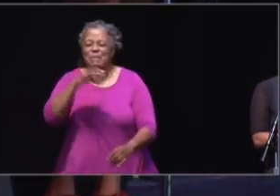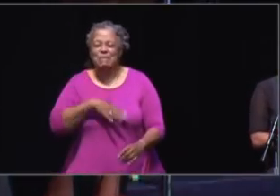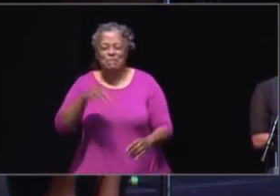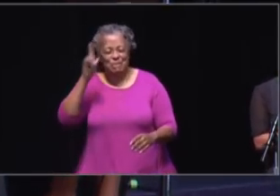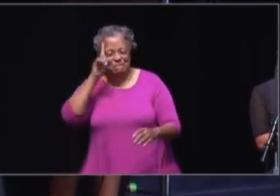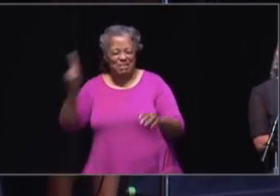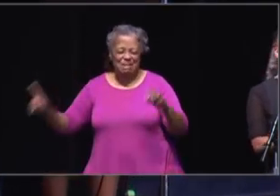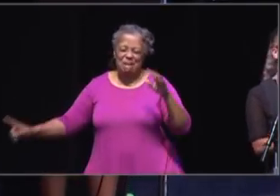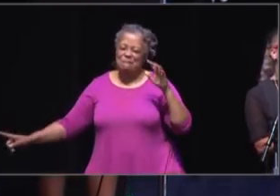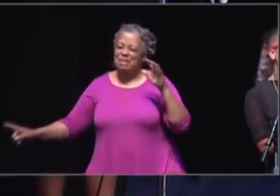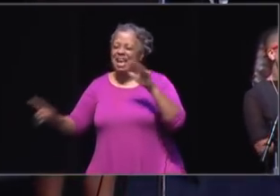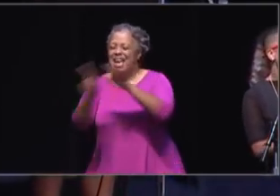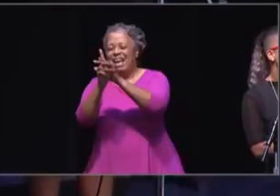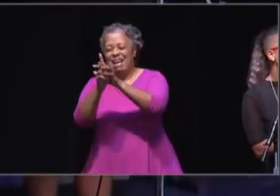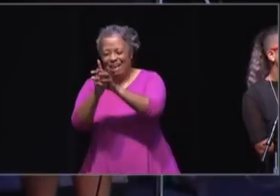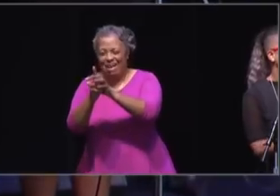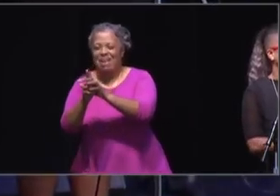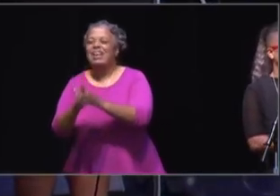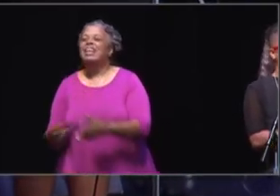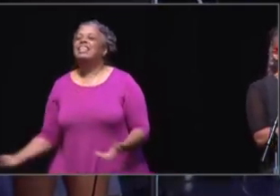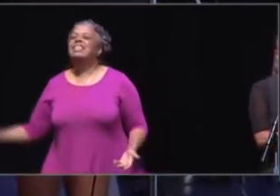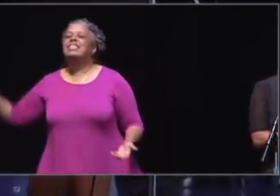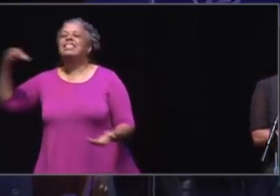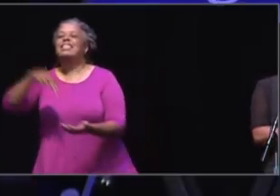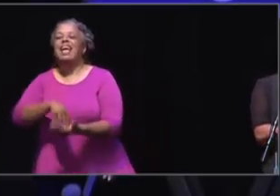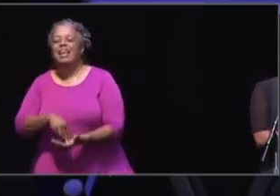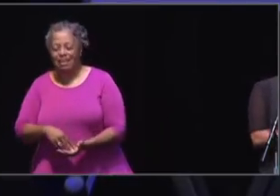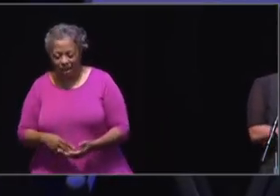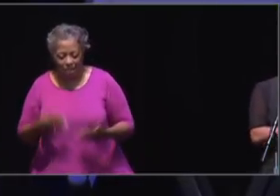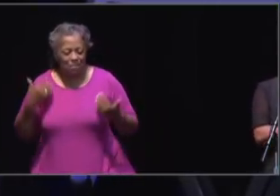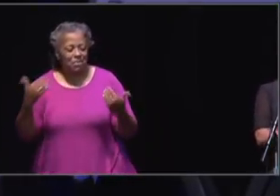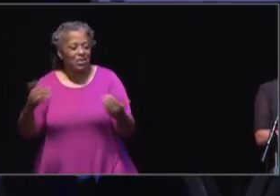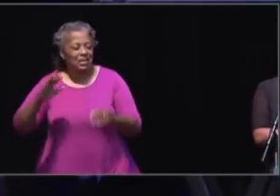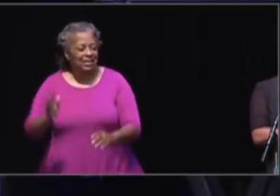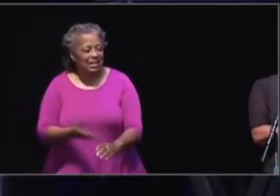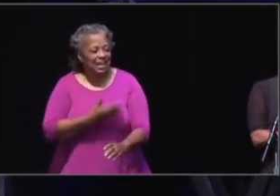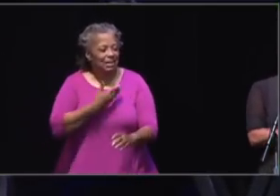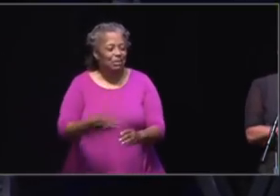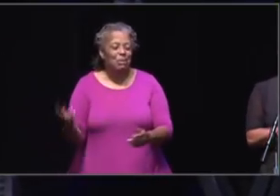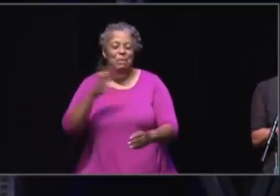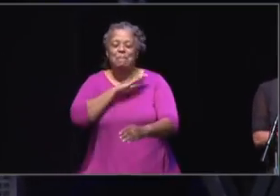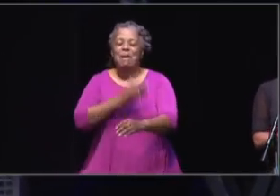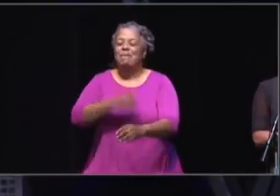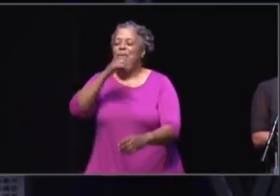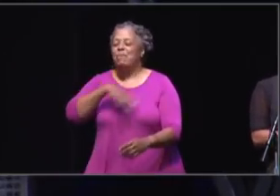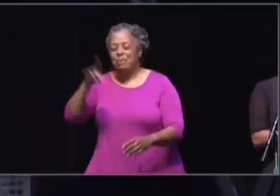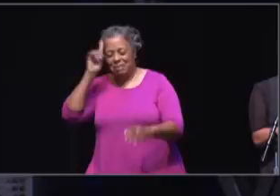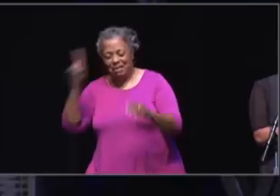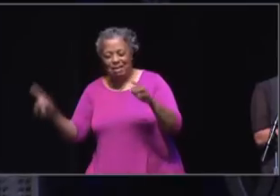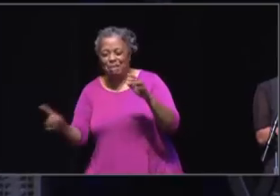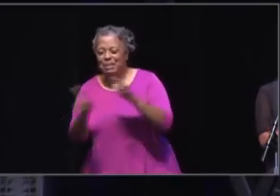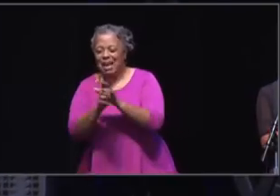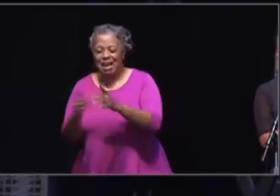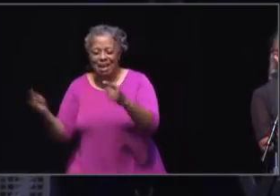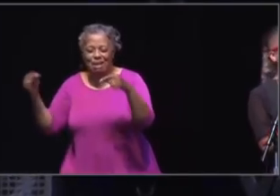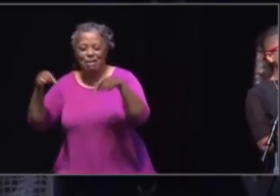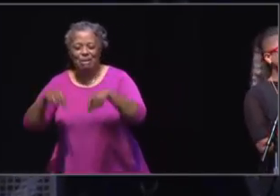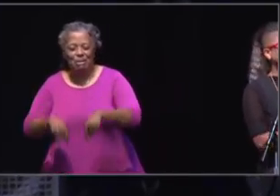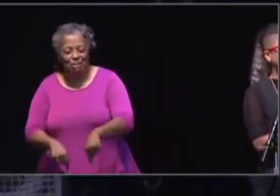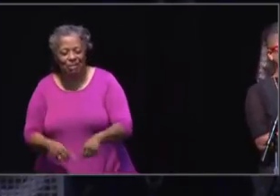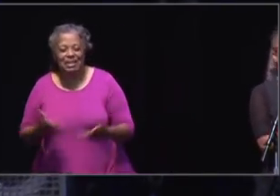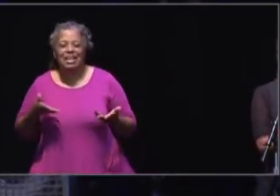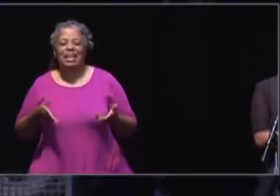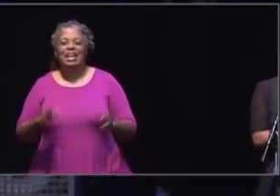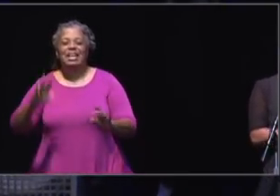of the women, come down. Stand up. Let us sing, sing to the power of the women, come down.